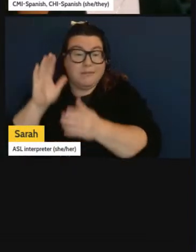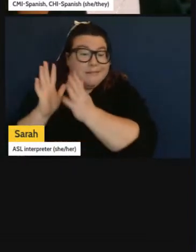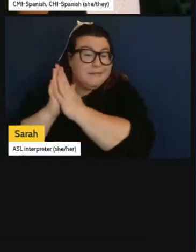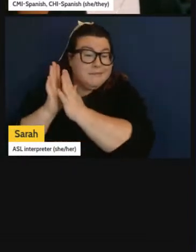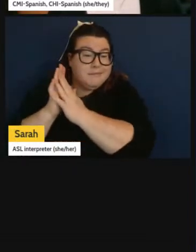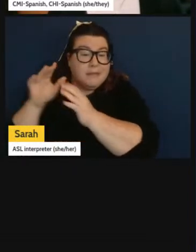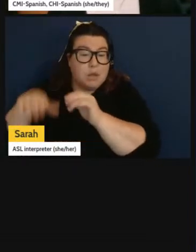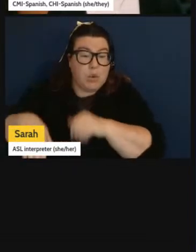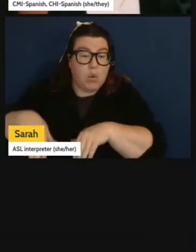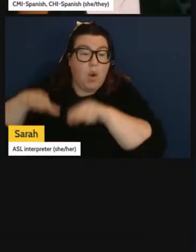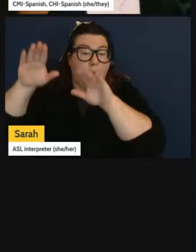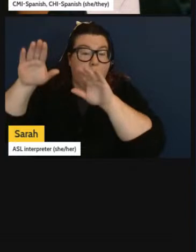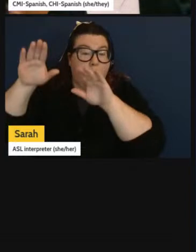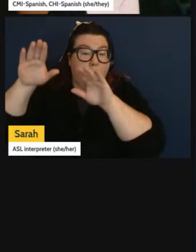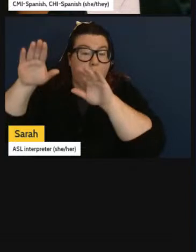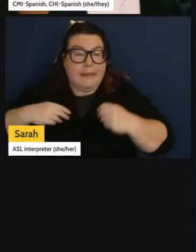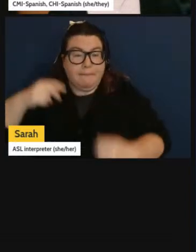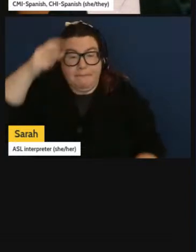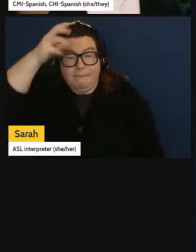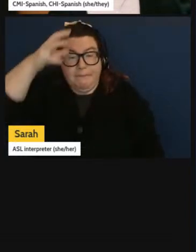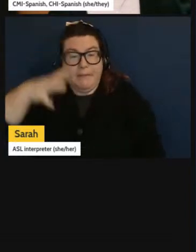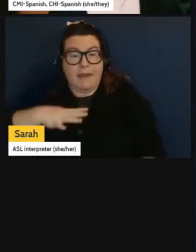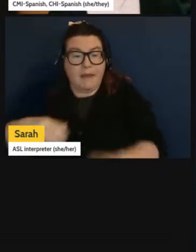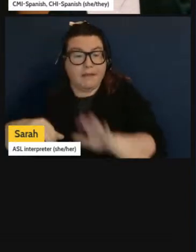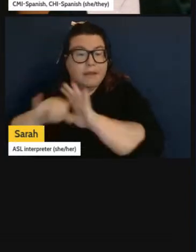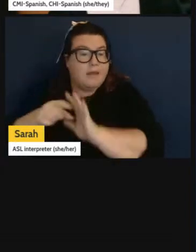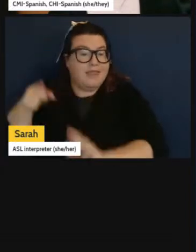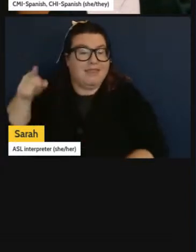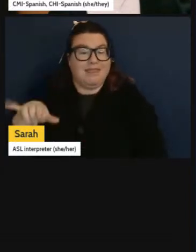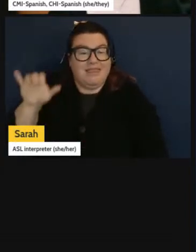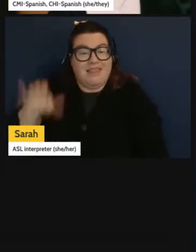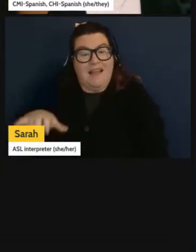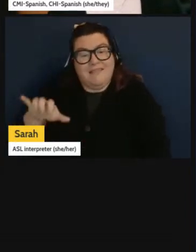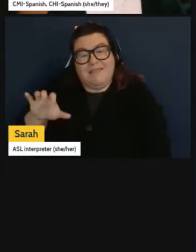grows up and says, I'm a man. Okay, that would be cisgender.